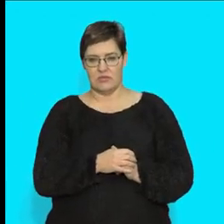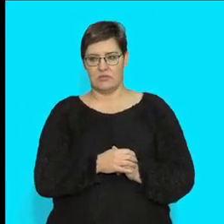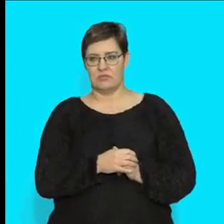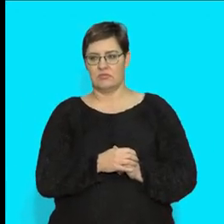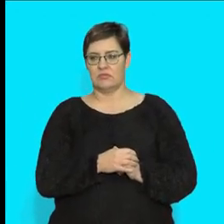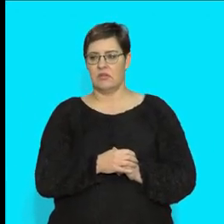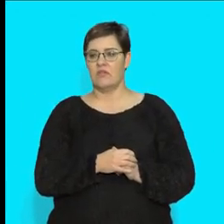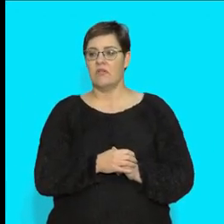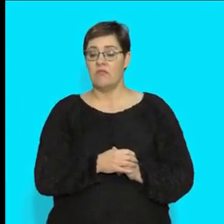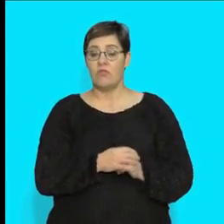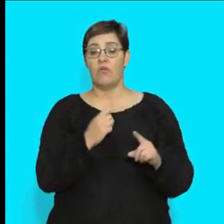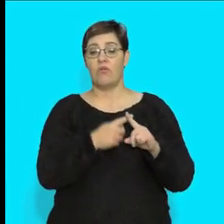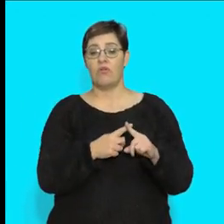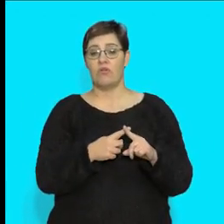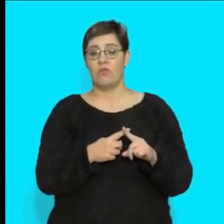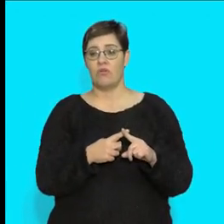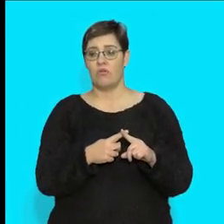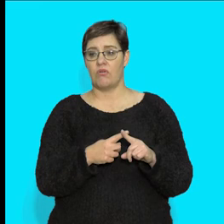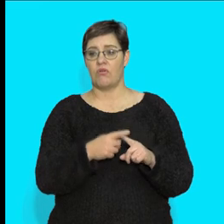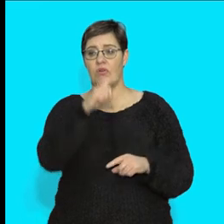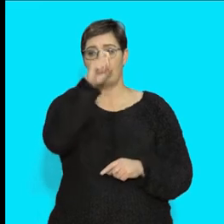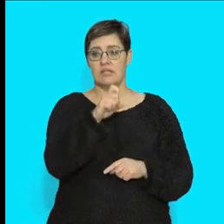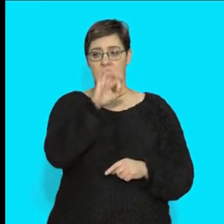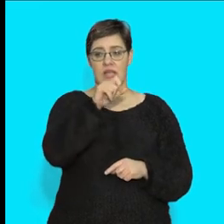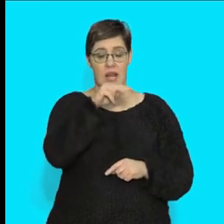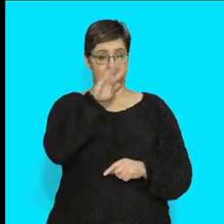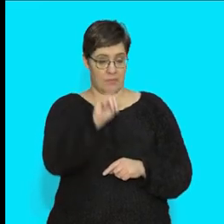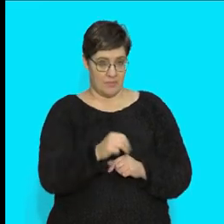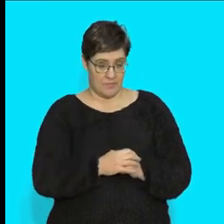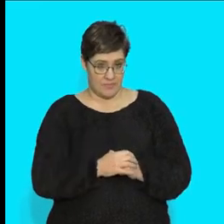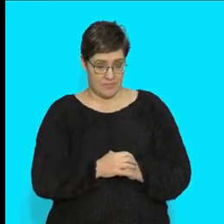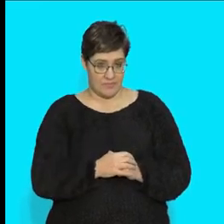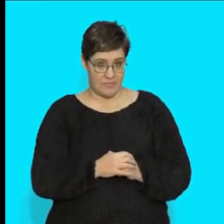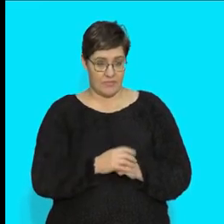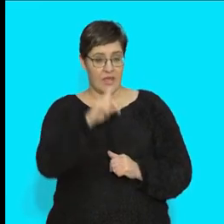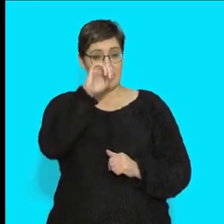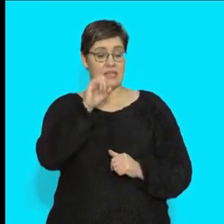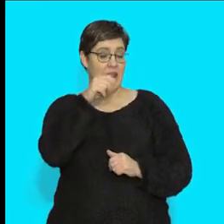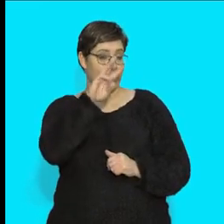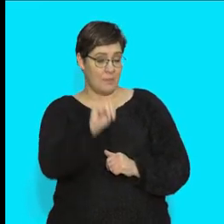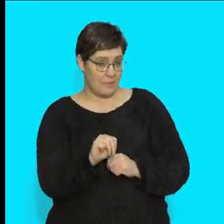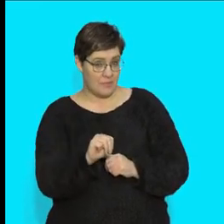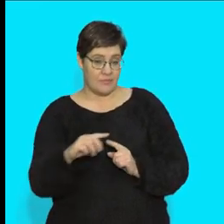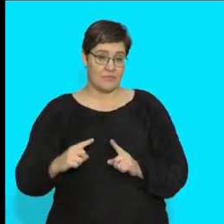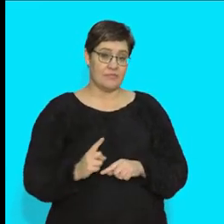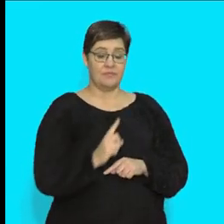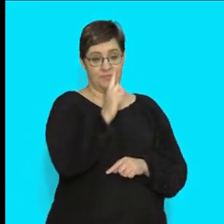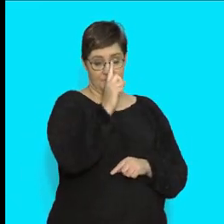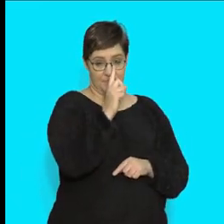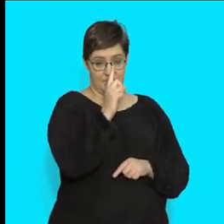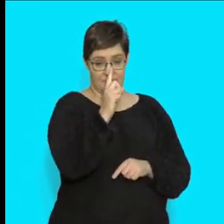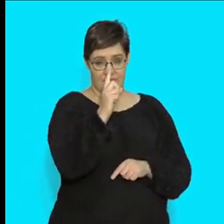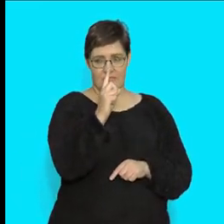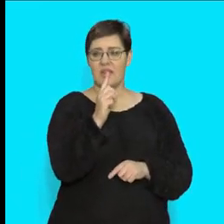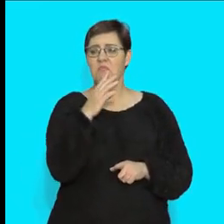map, xylem. Okay. Now xylem, it's going to move up here. Now this is going to be something